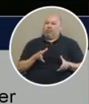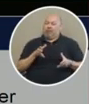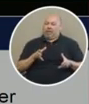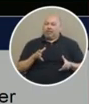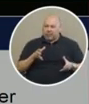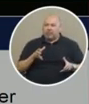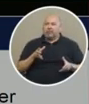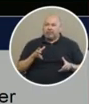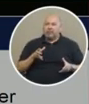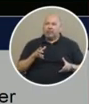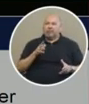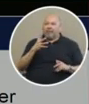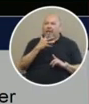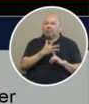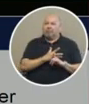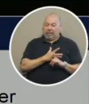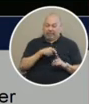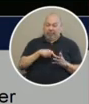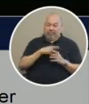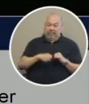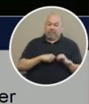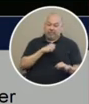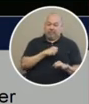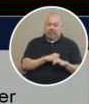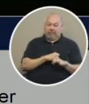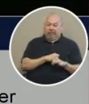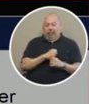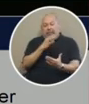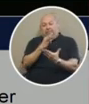remaining 5 months of the fiscal year.